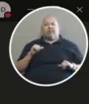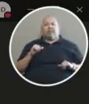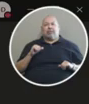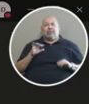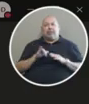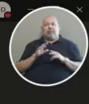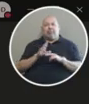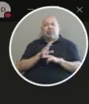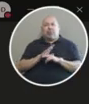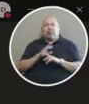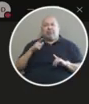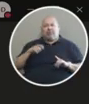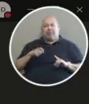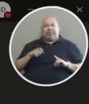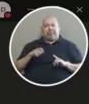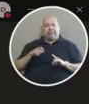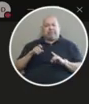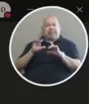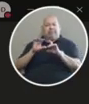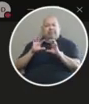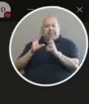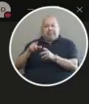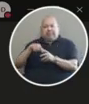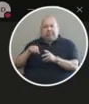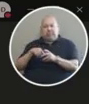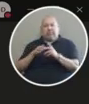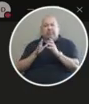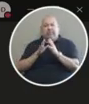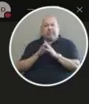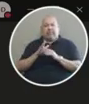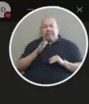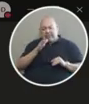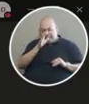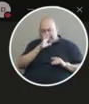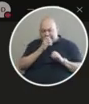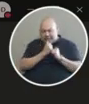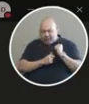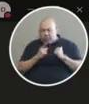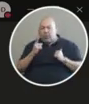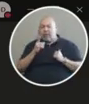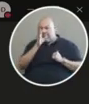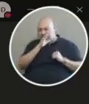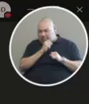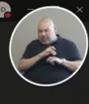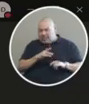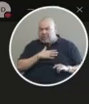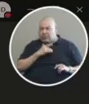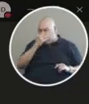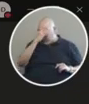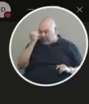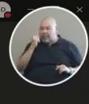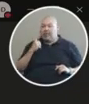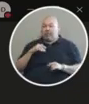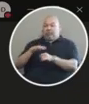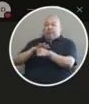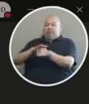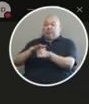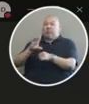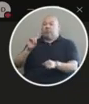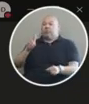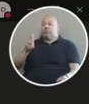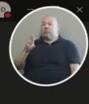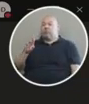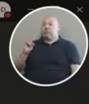that can be used from this arena. I wish to bless everyone. God bless everybody. Please do not forget that the Duranguito barrio